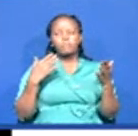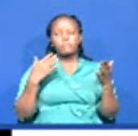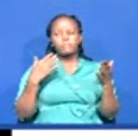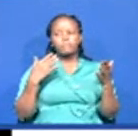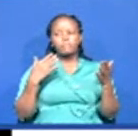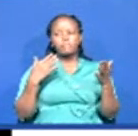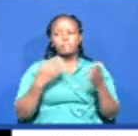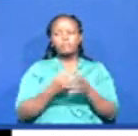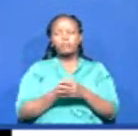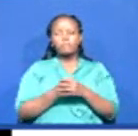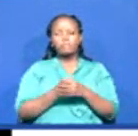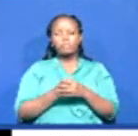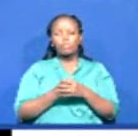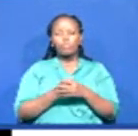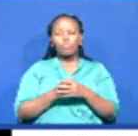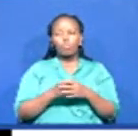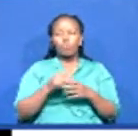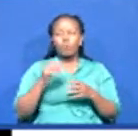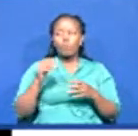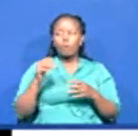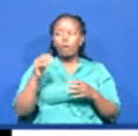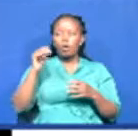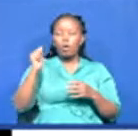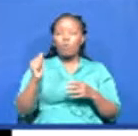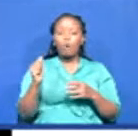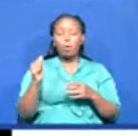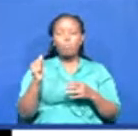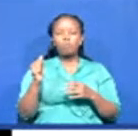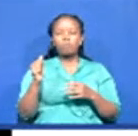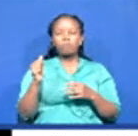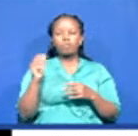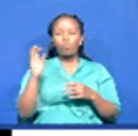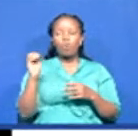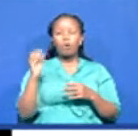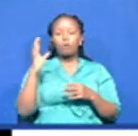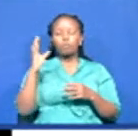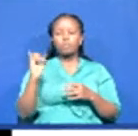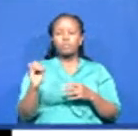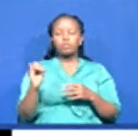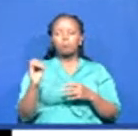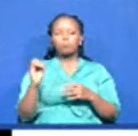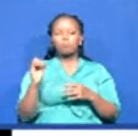according to OECD, and I'm continuing to give you this information,